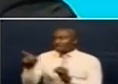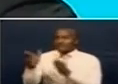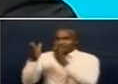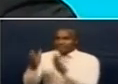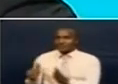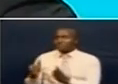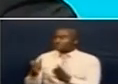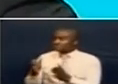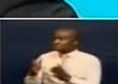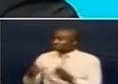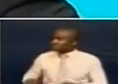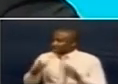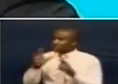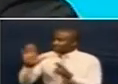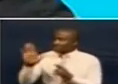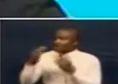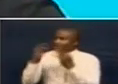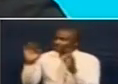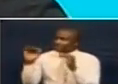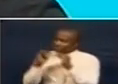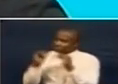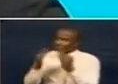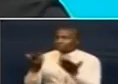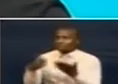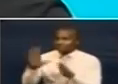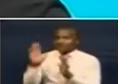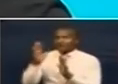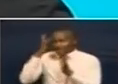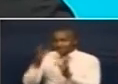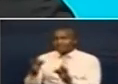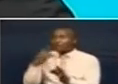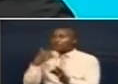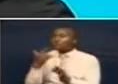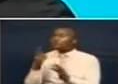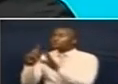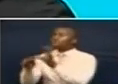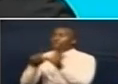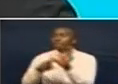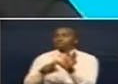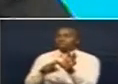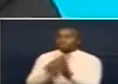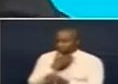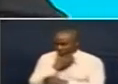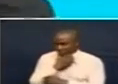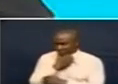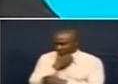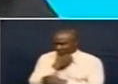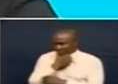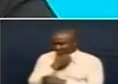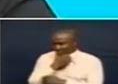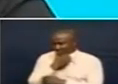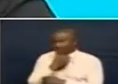free society that is absolutely at liberty to decide who to associate with. It is